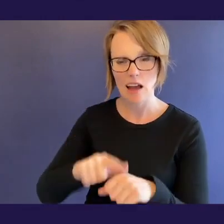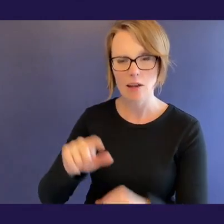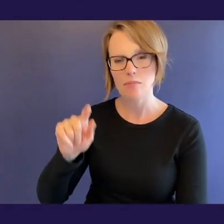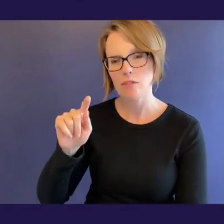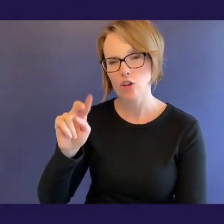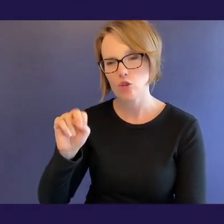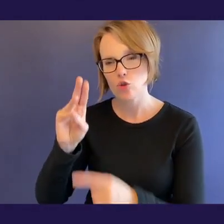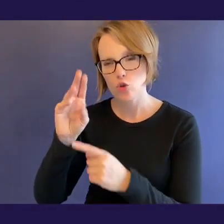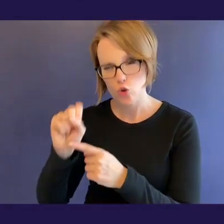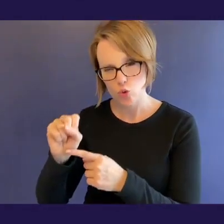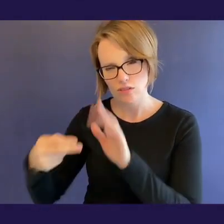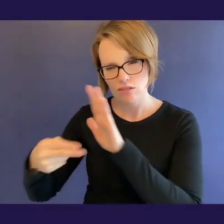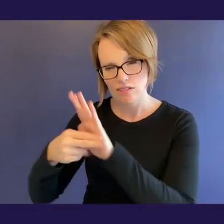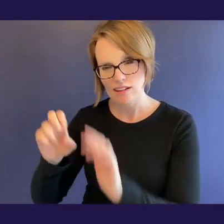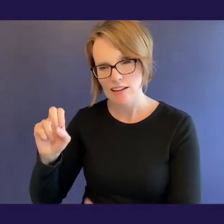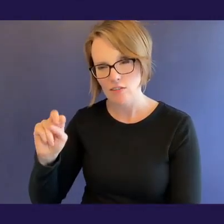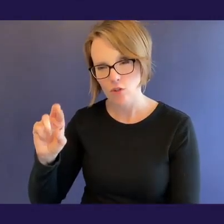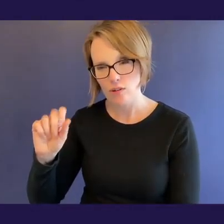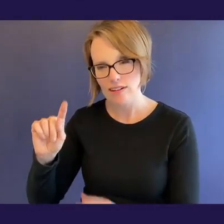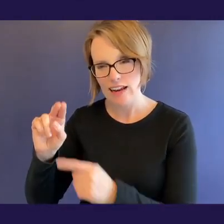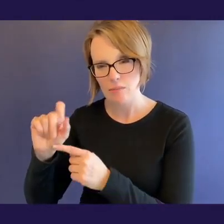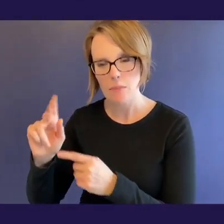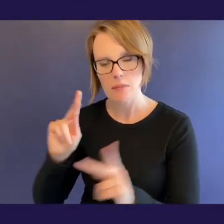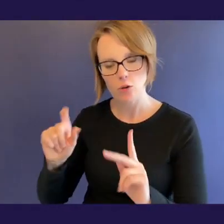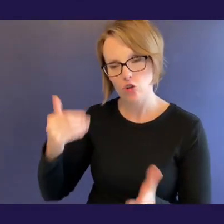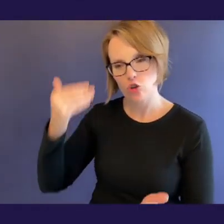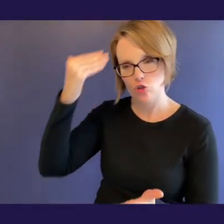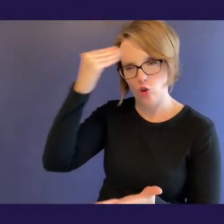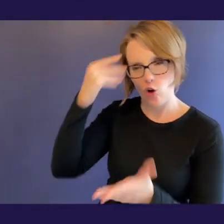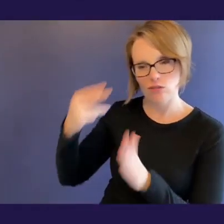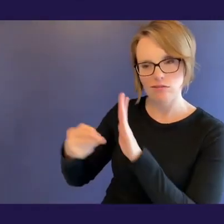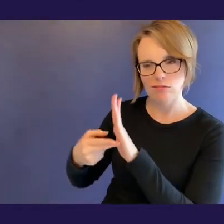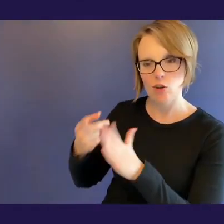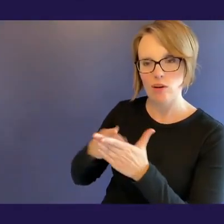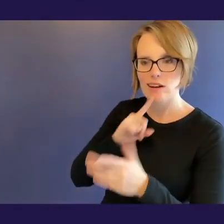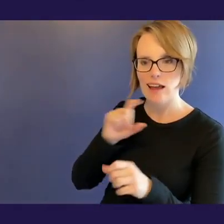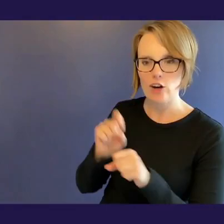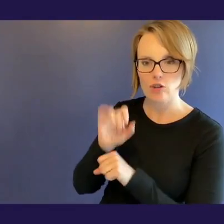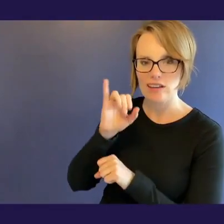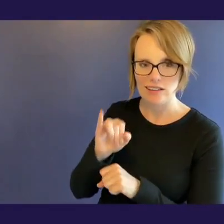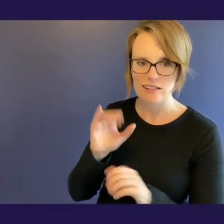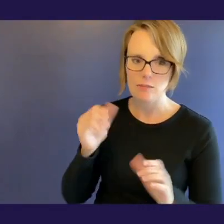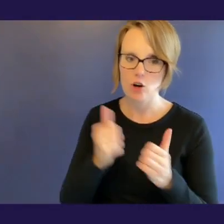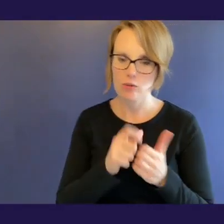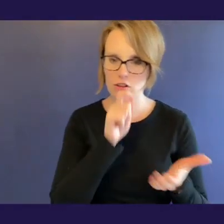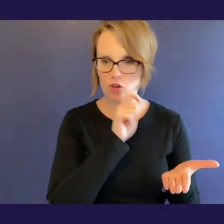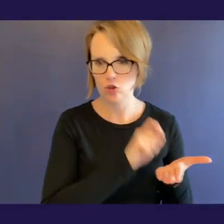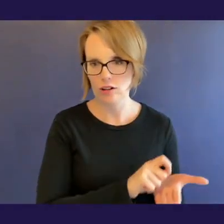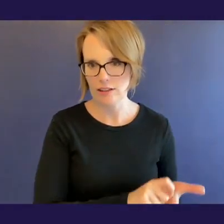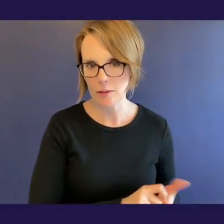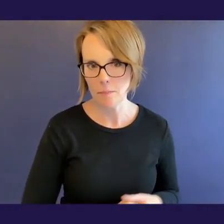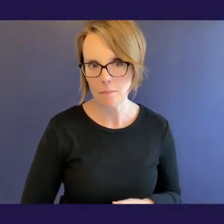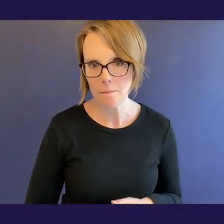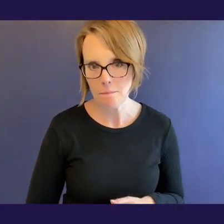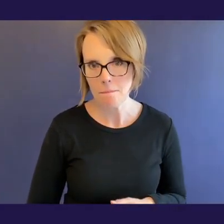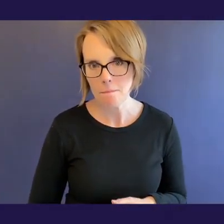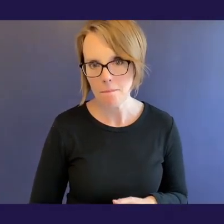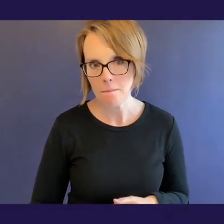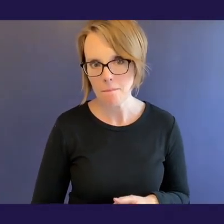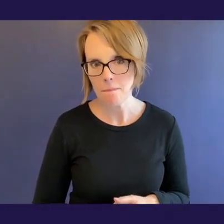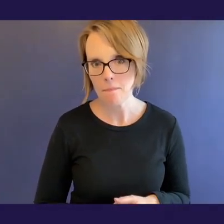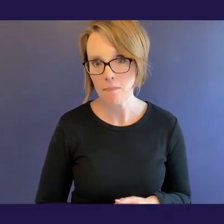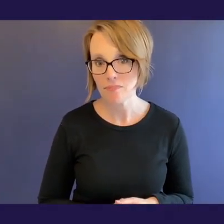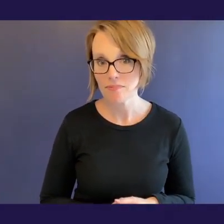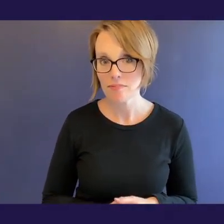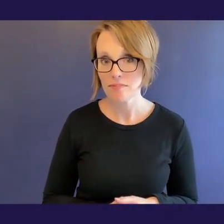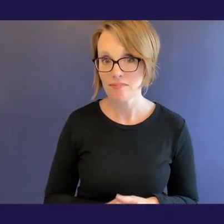Thank you. Rachel, did you have any thoughts? I think Adam seems like he wanted to jump in. Sorry, I didn't see that, Adam. No.